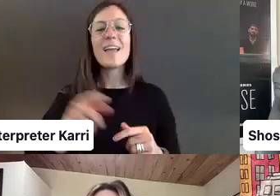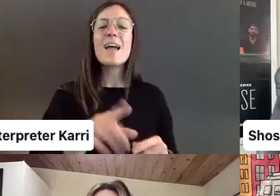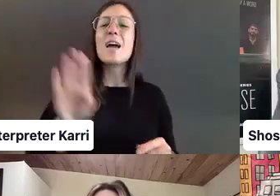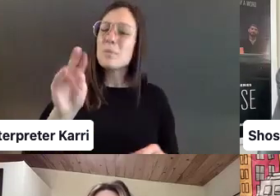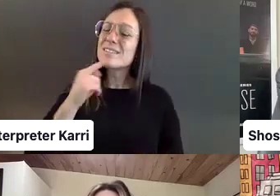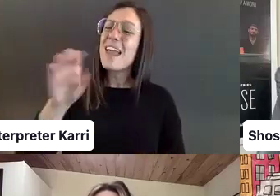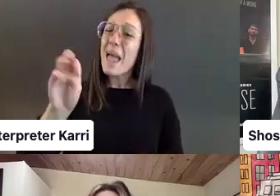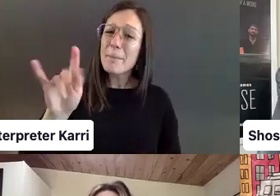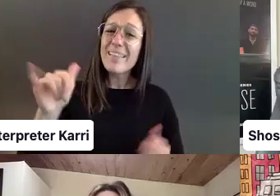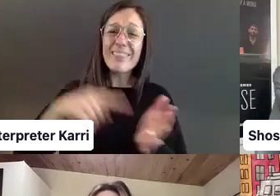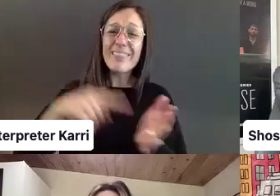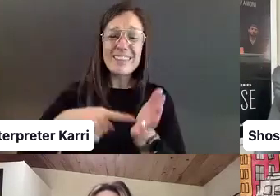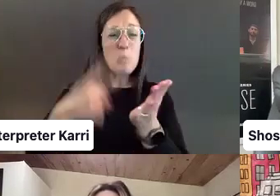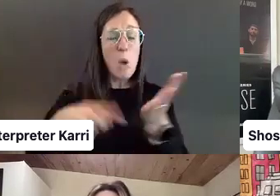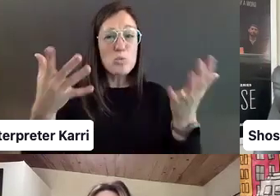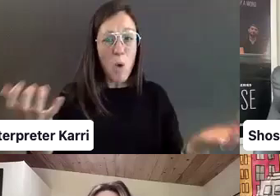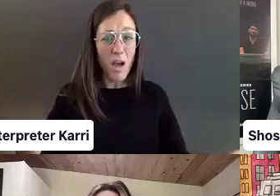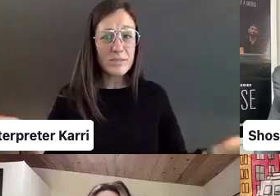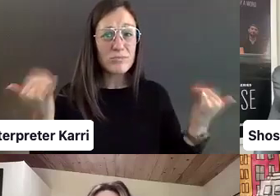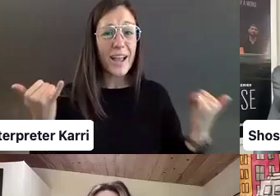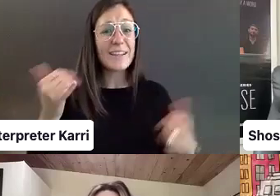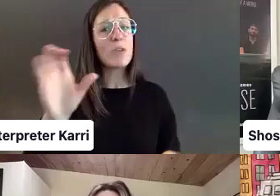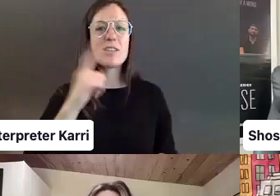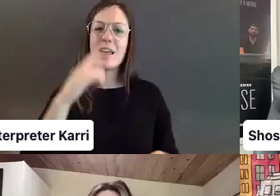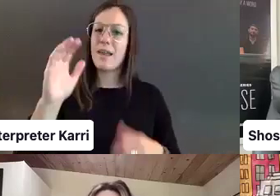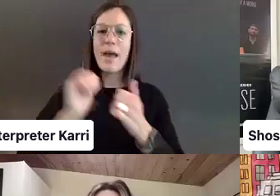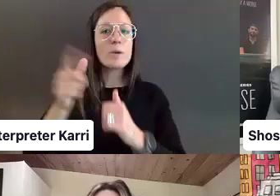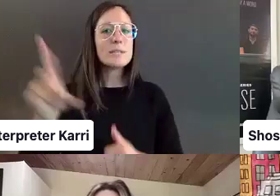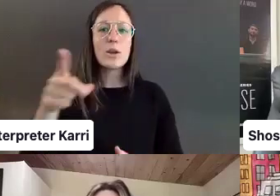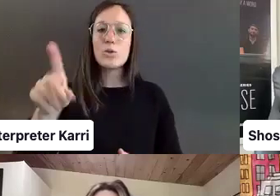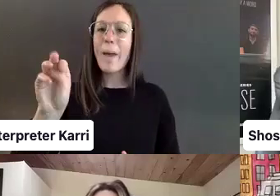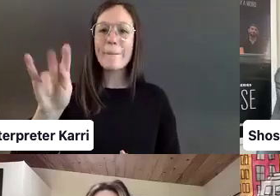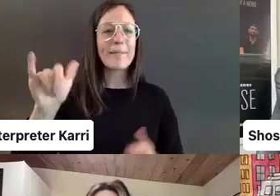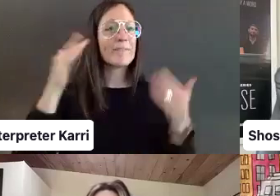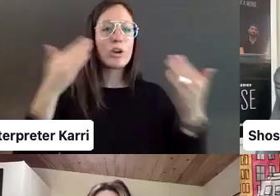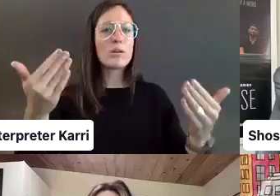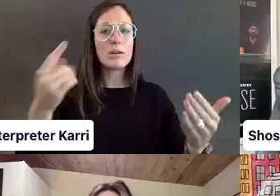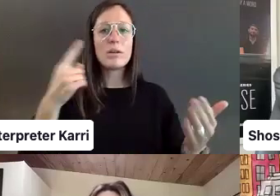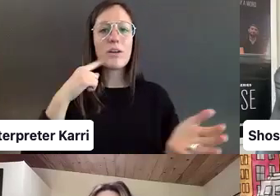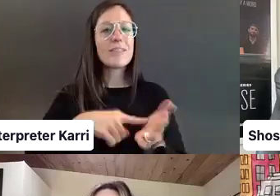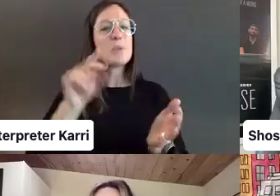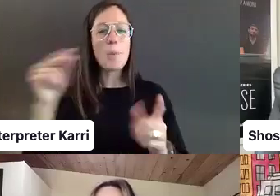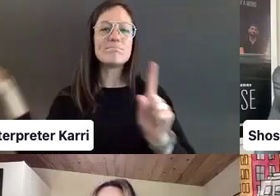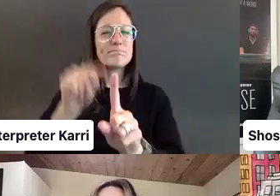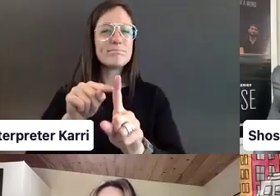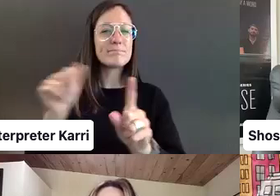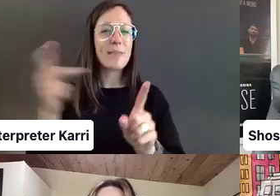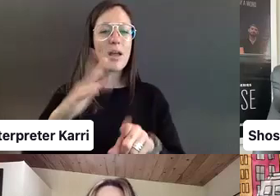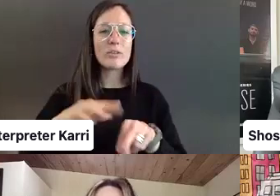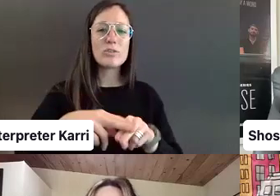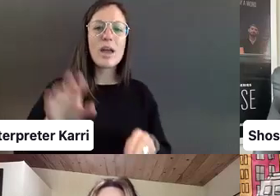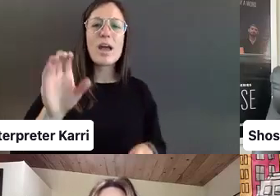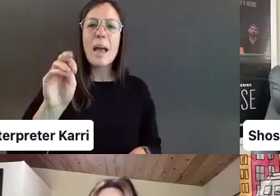this what you wanted? Yeah, Emily Burr in the audience. How dare you? First of all, we're taking. Let's go. Let's get this back on this train. Back on the train. Whoa! What's